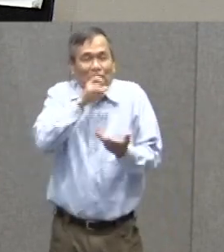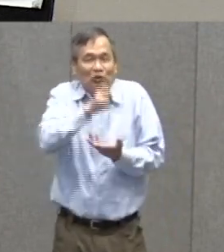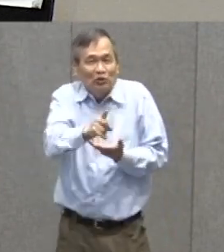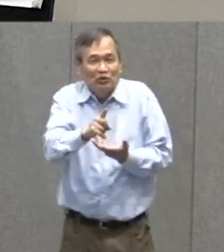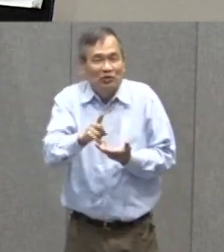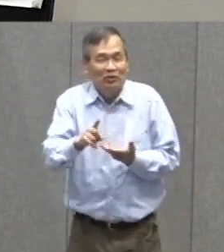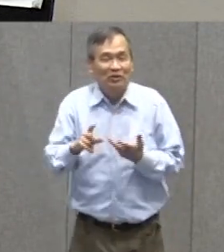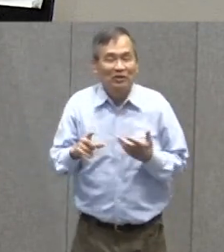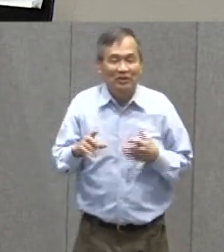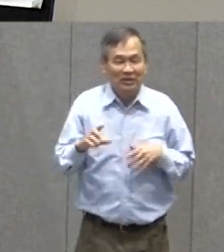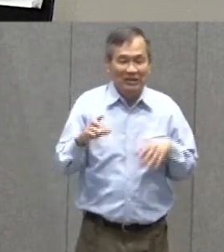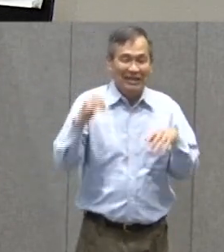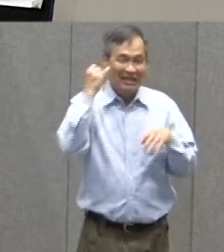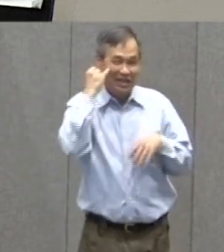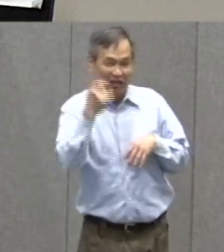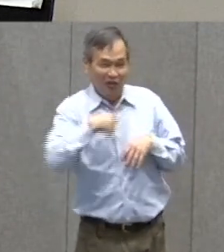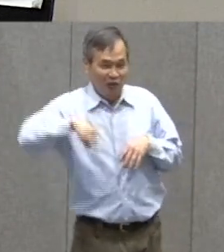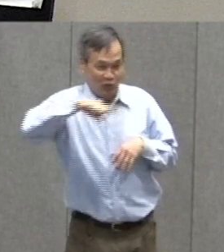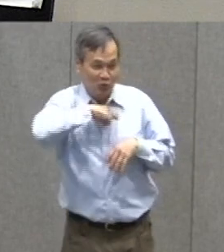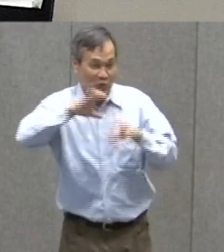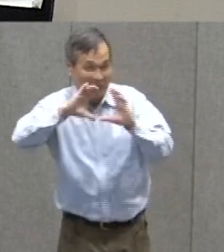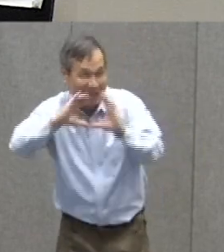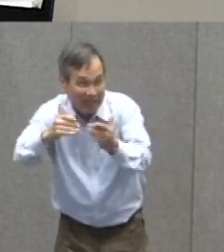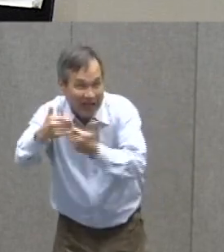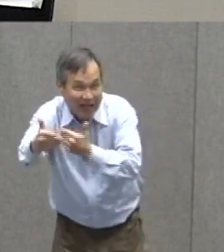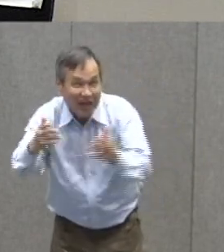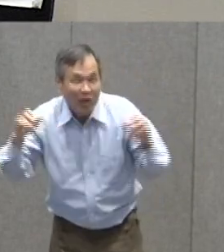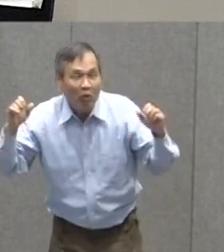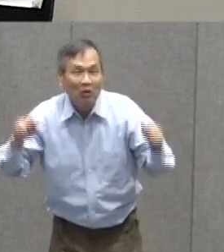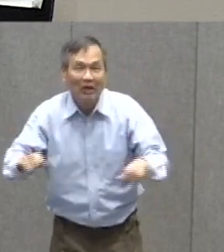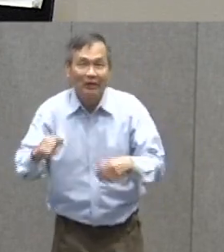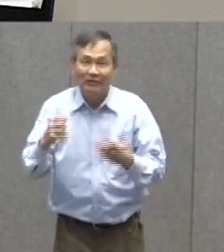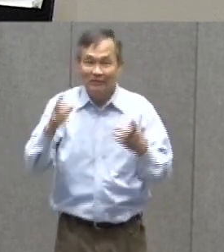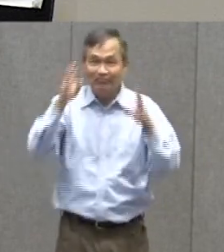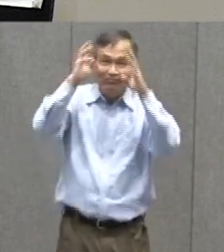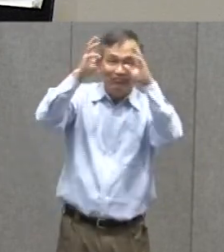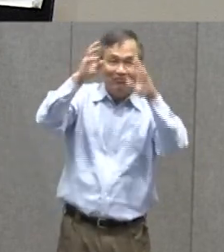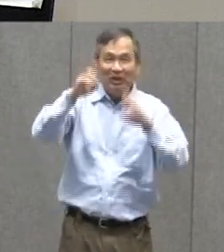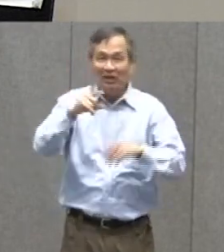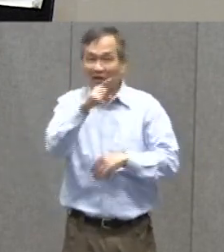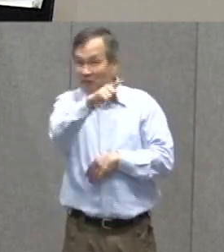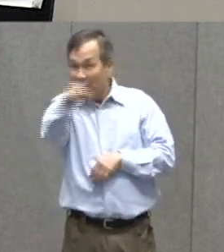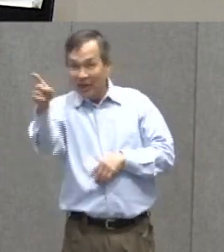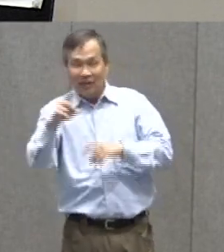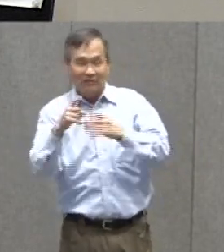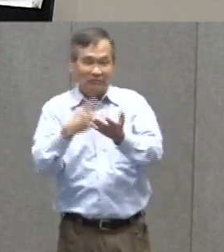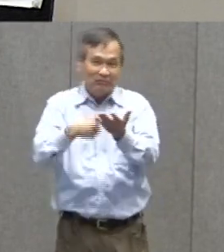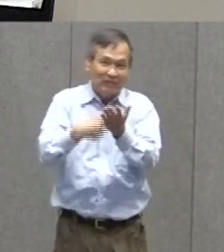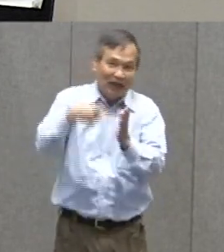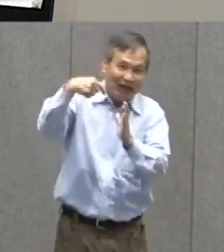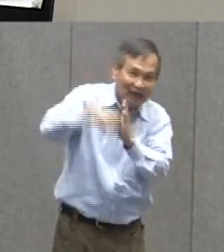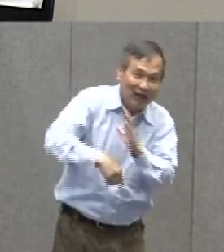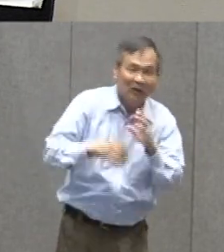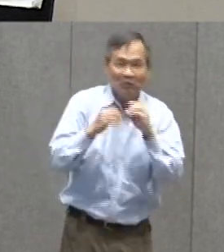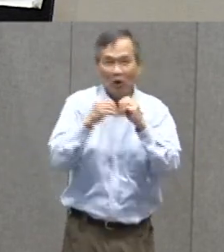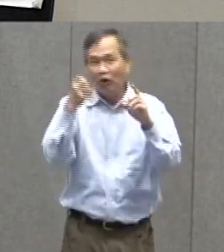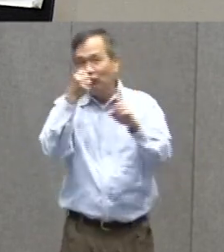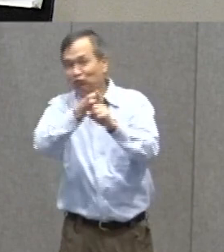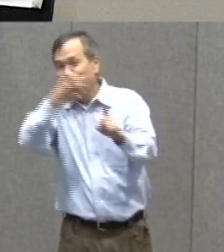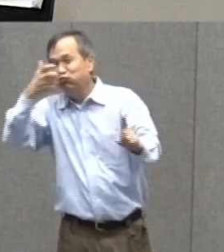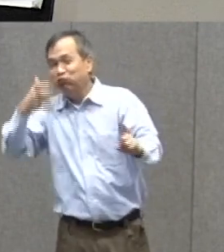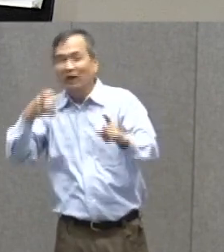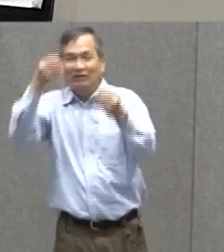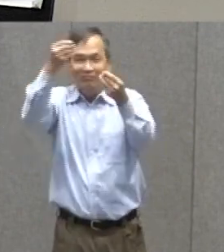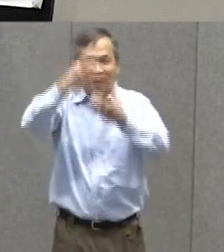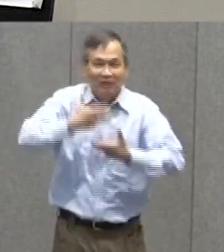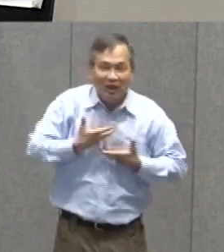if we were in the classroom, you would be able to answer them for me and discuss it with me and share with me and